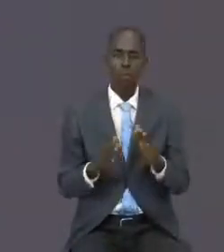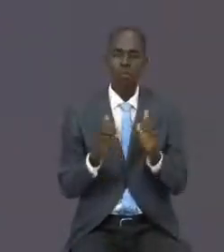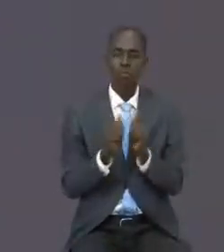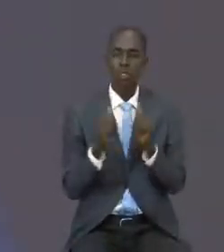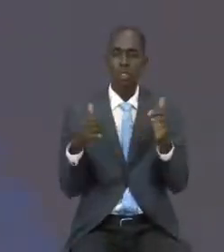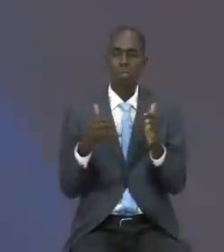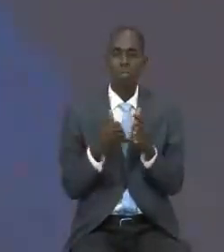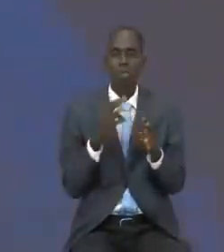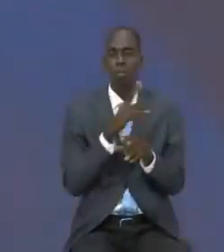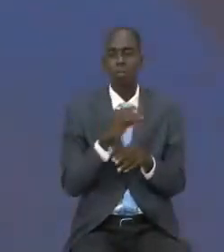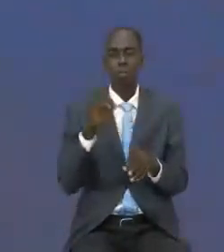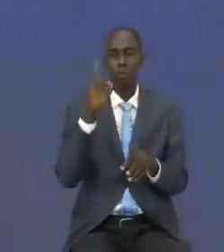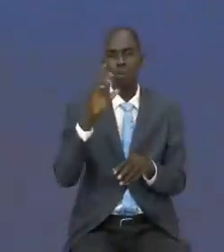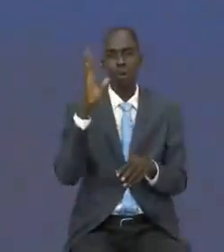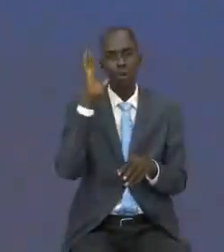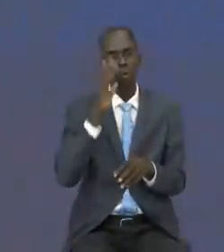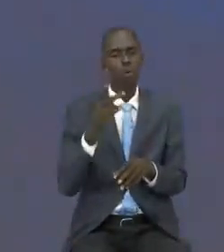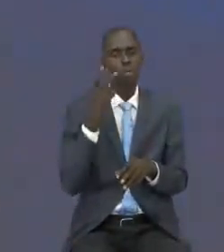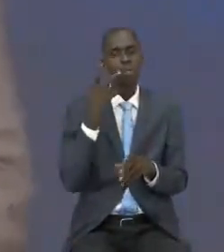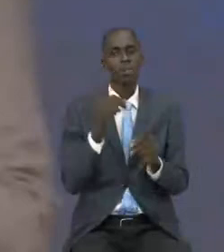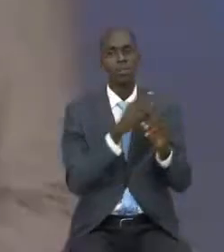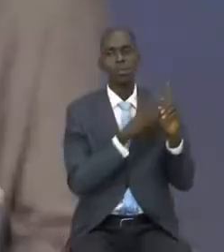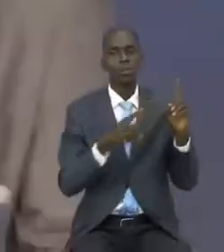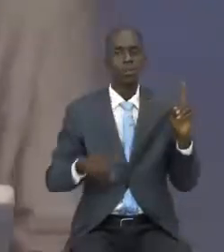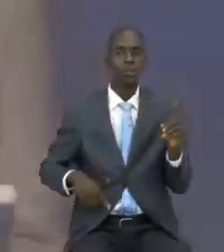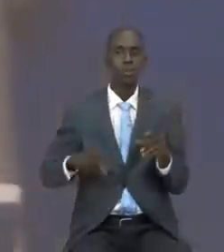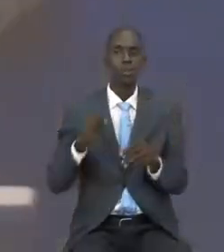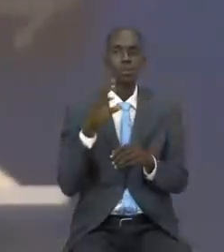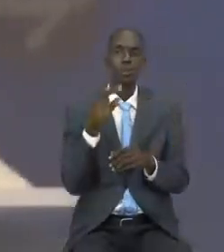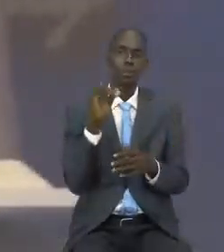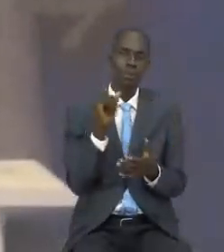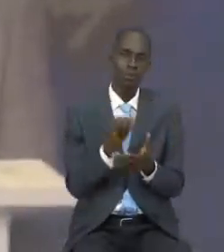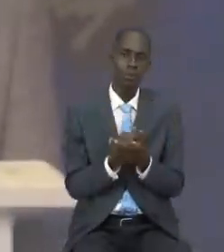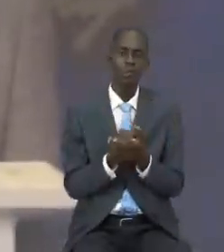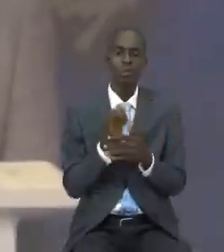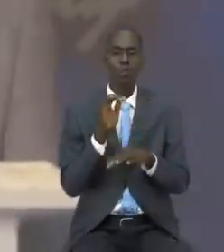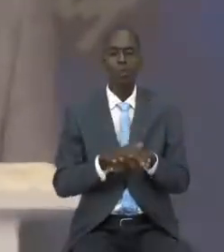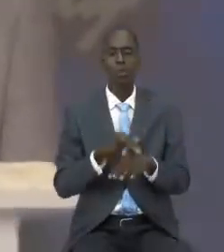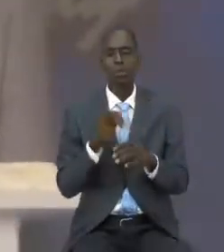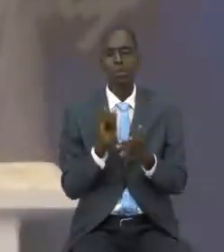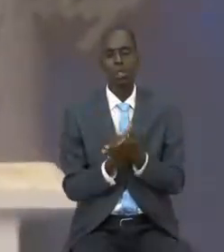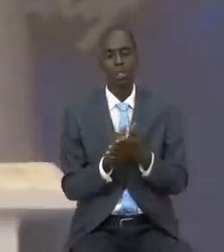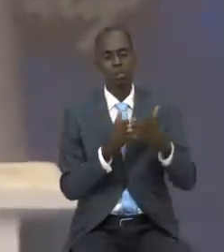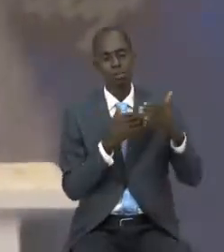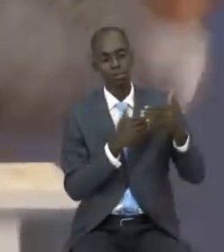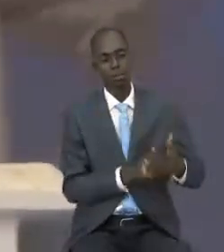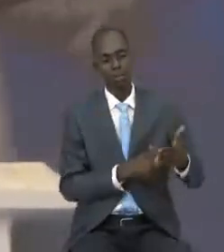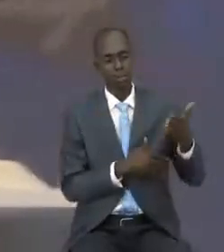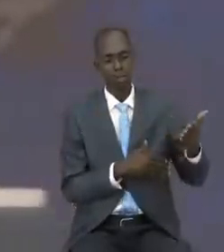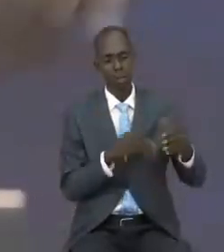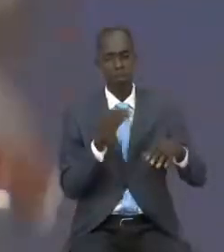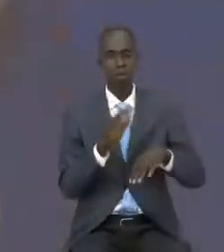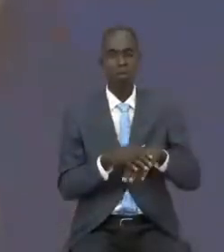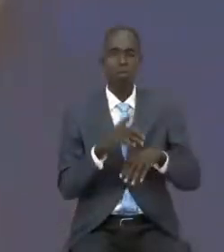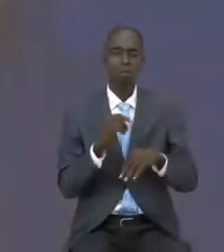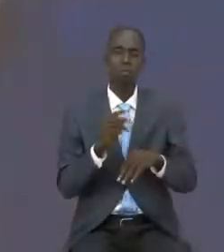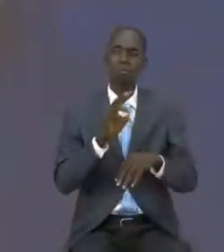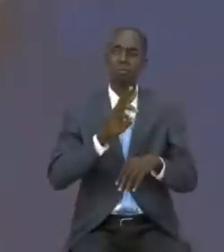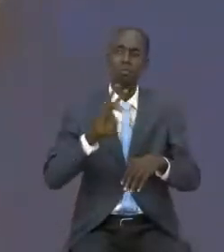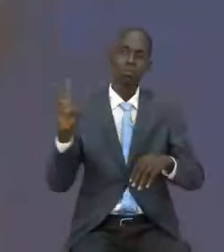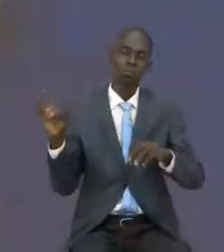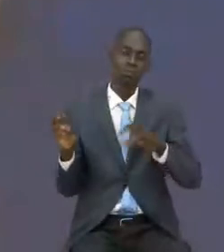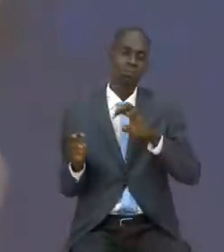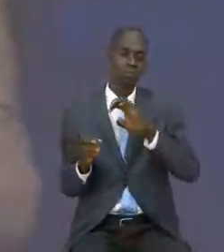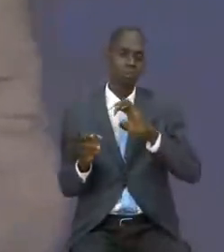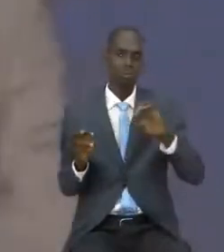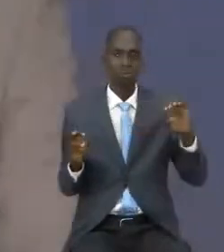no man shall save the Lord. So that on that side, in the west, on that side, in the